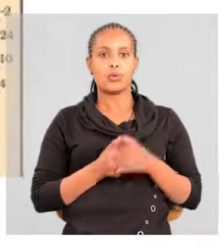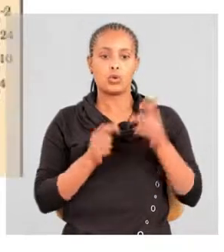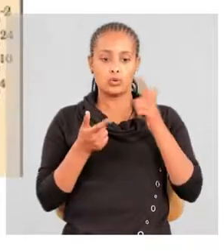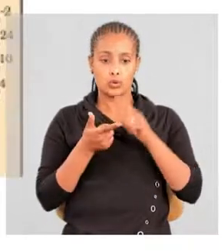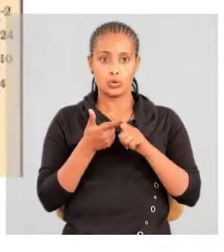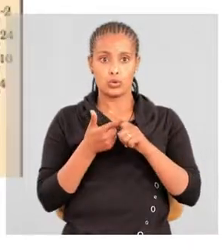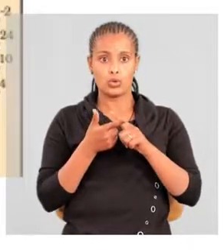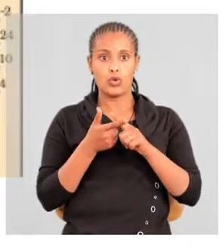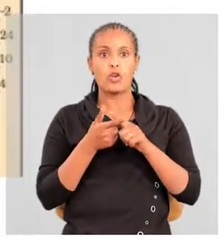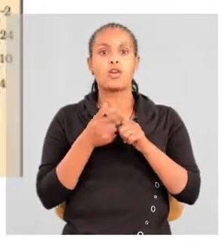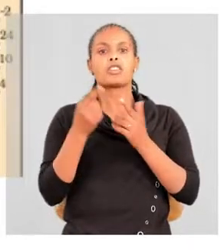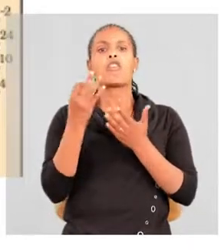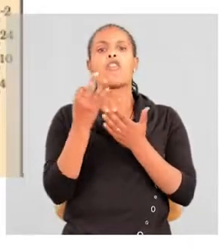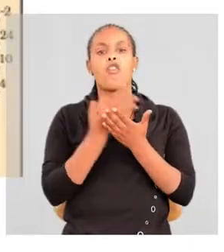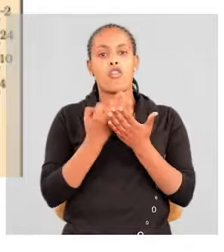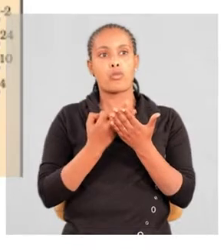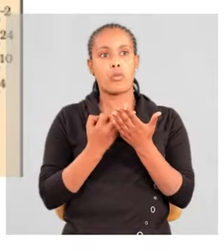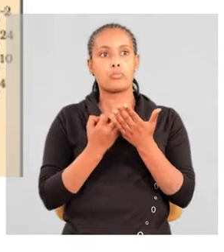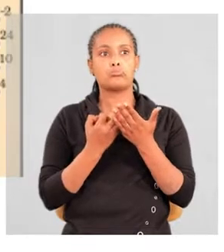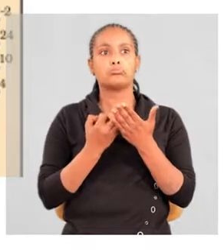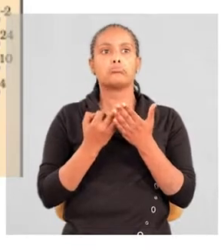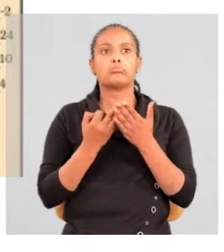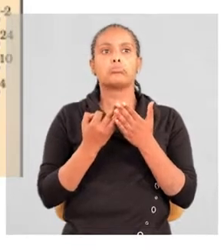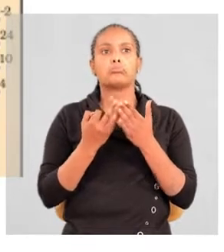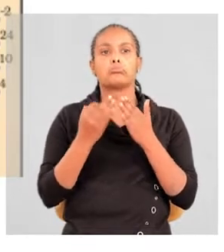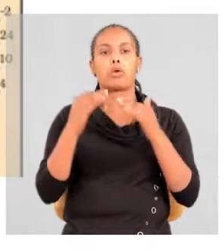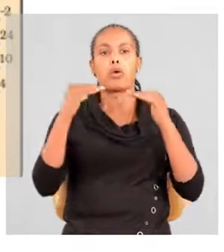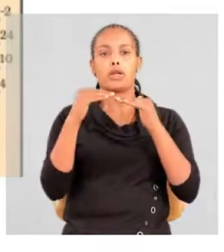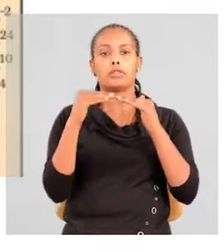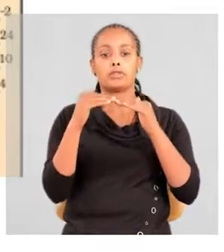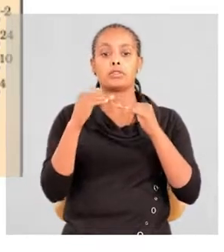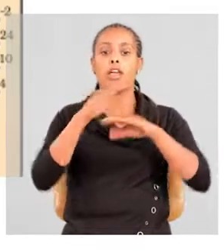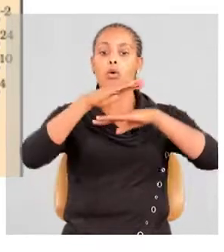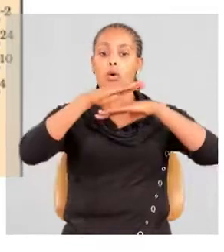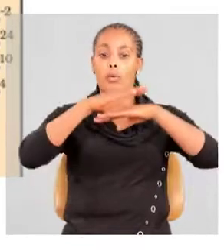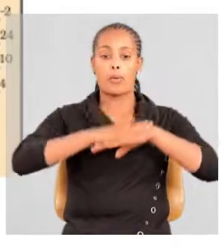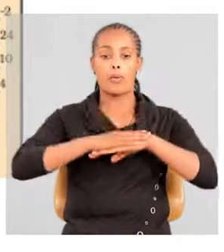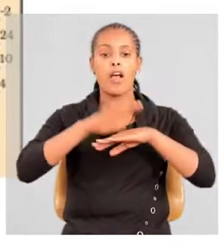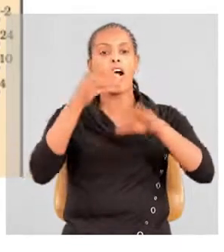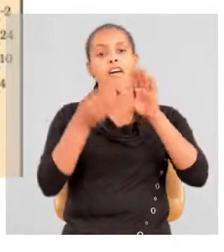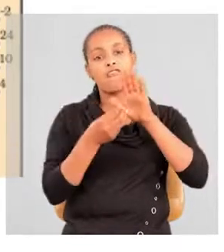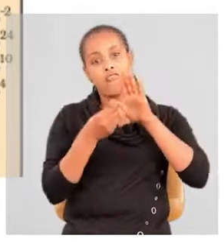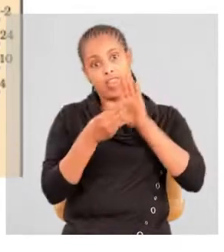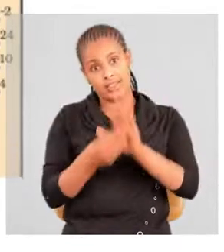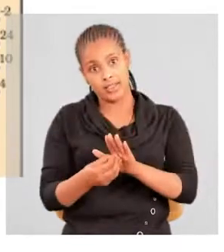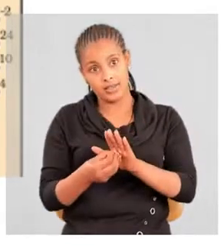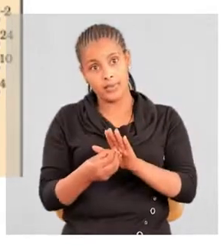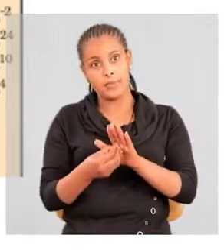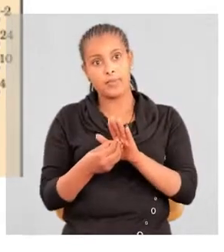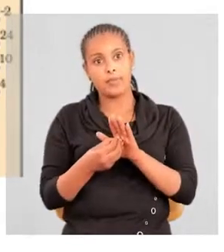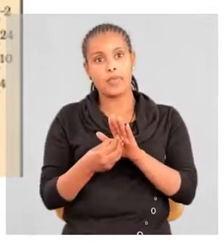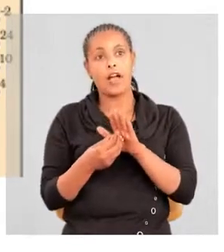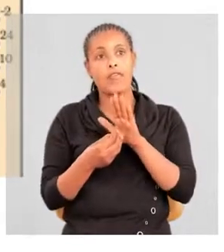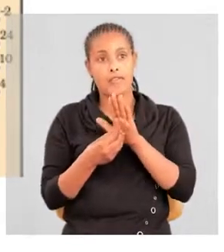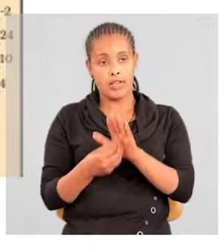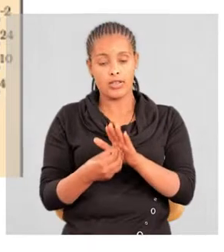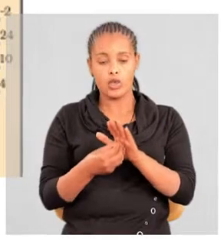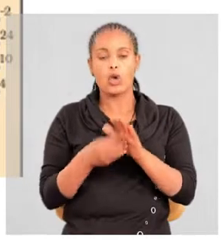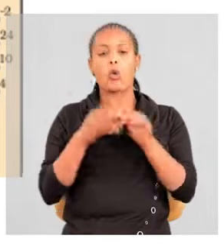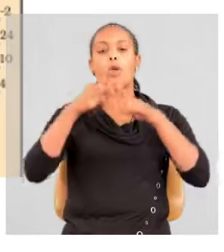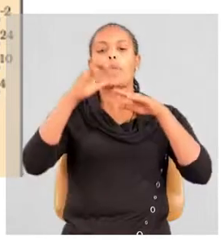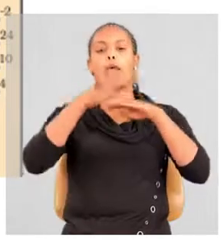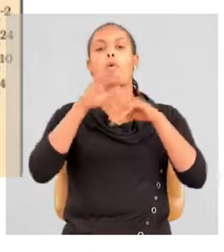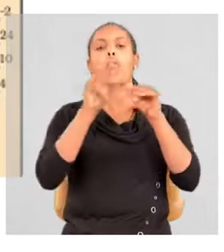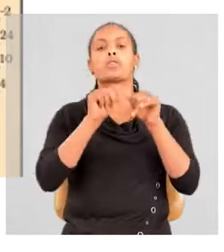2. The form of equation which describe the equilibrium also affects the equilibrium